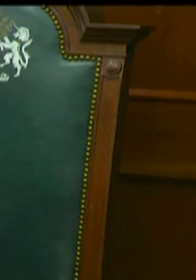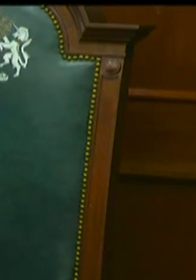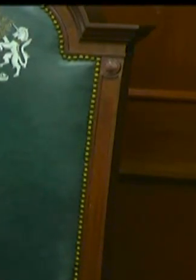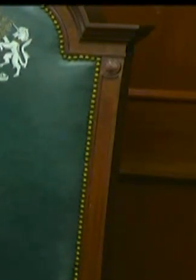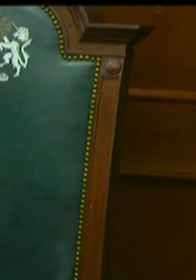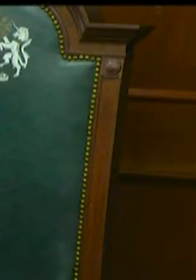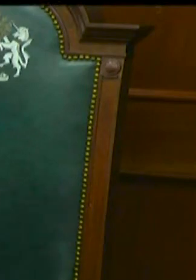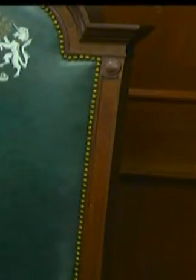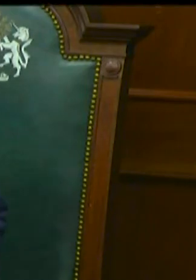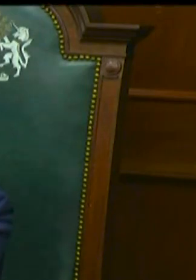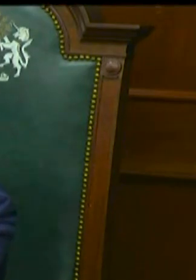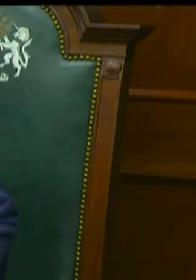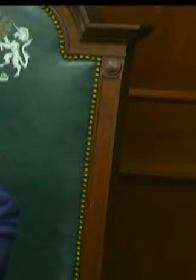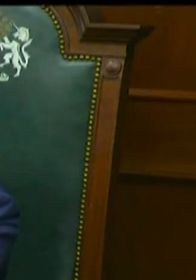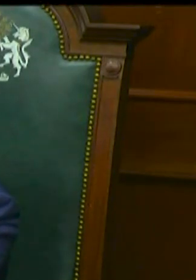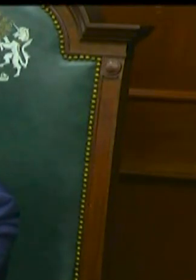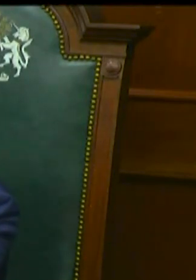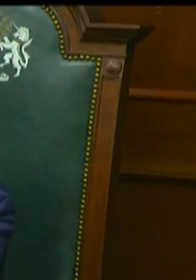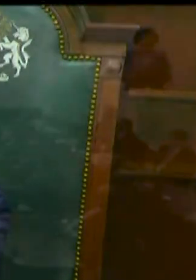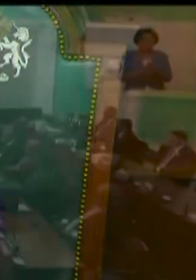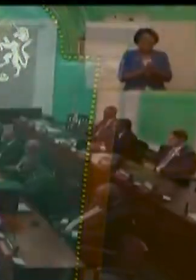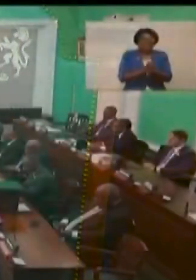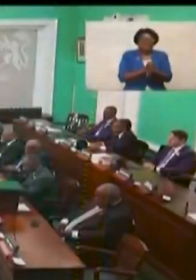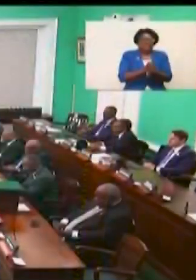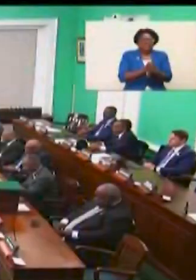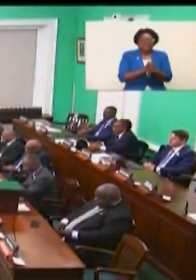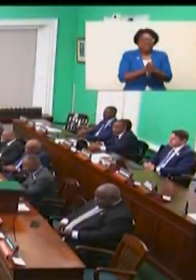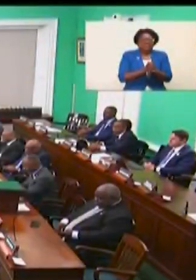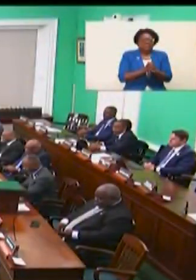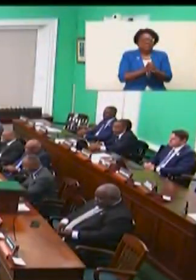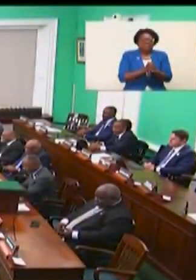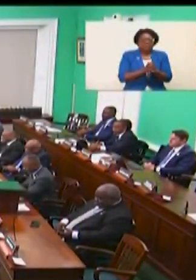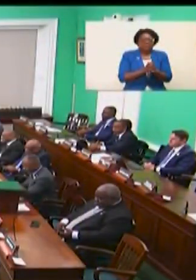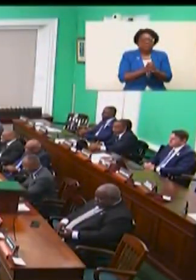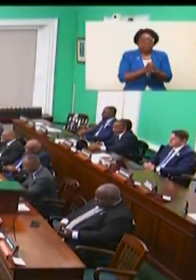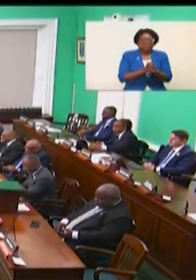They were trying to contain themselves, Mr. Deputy Speaker. Yes. Instructed.